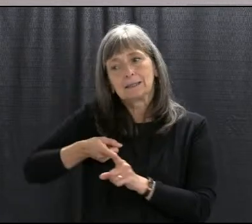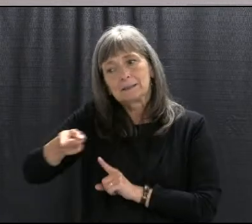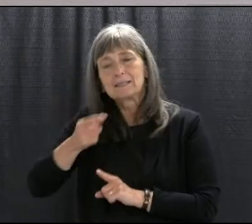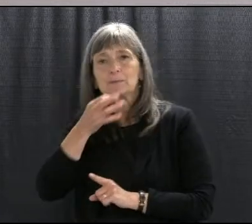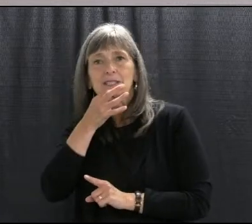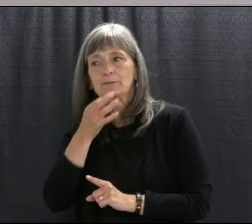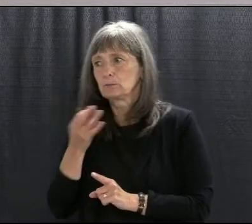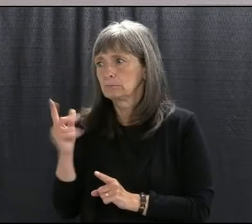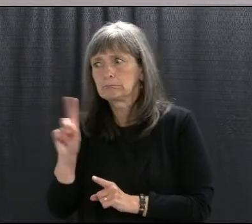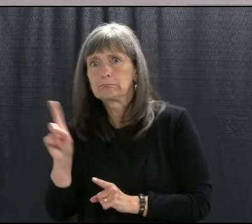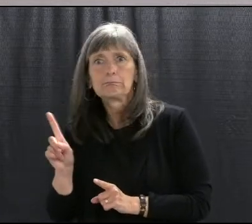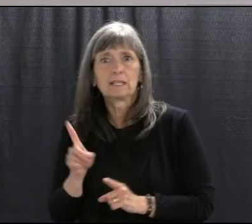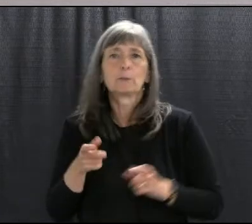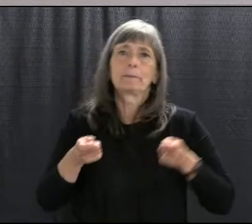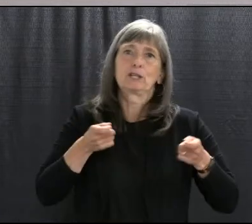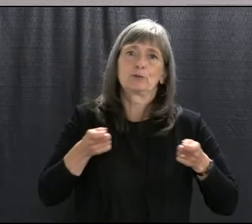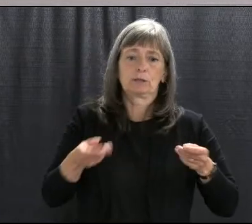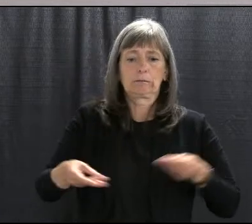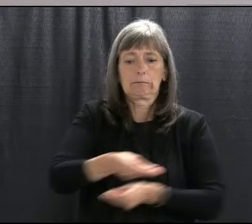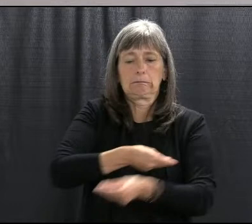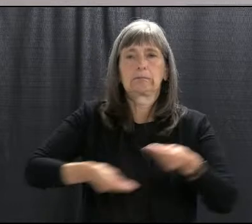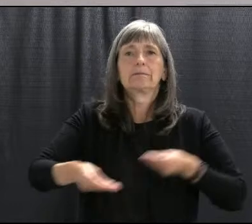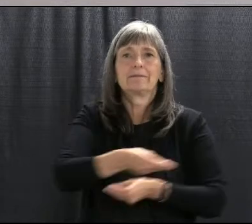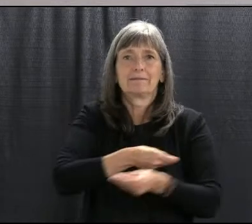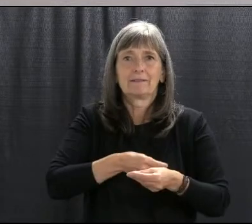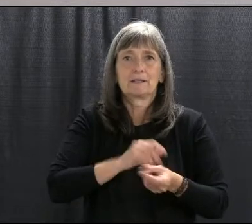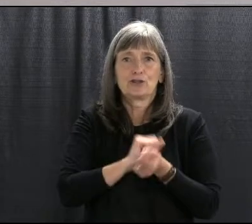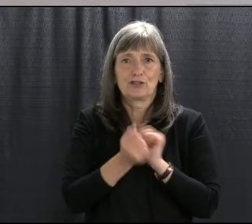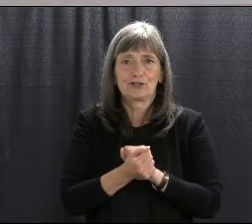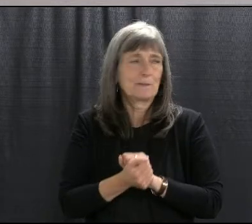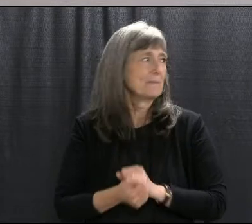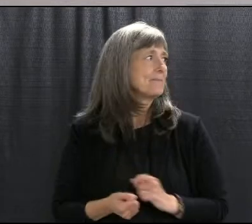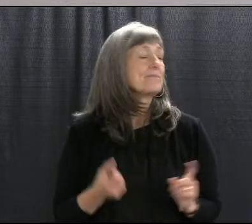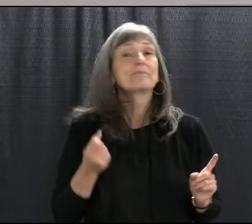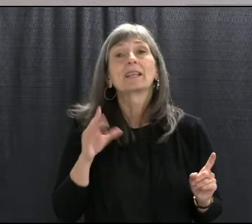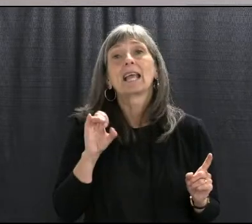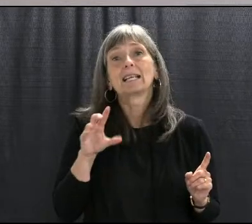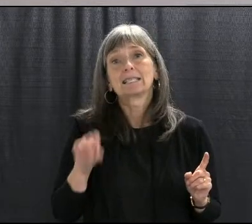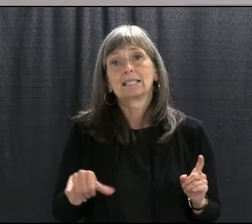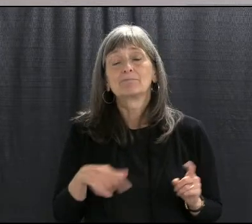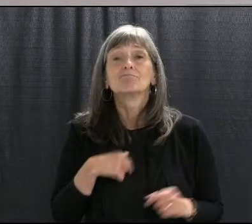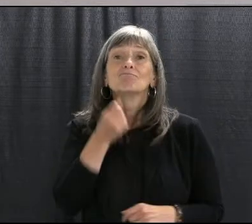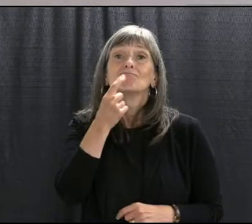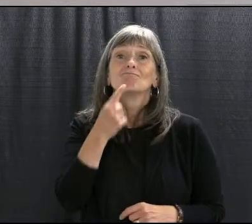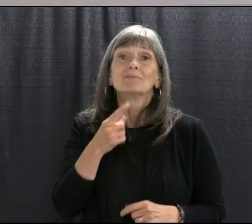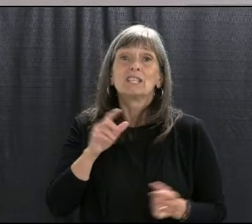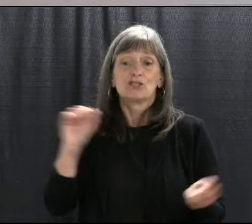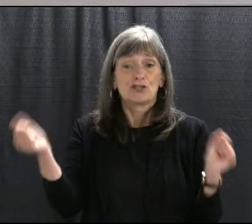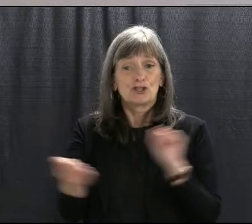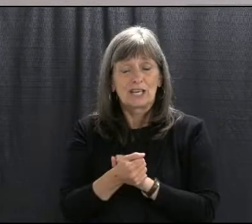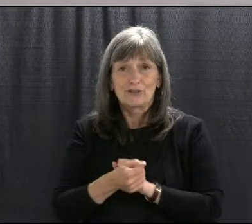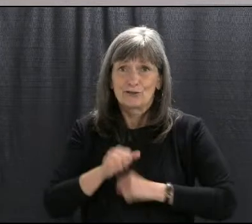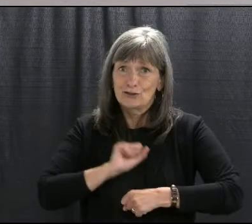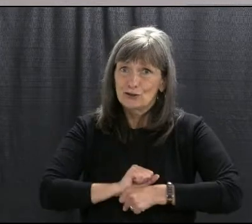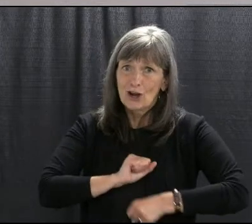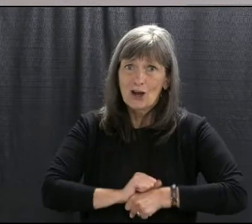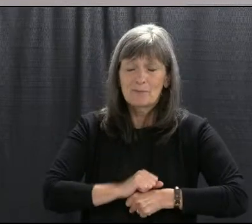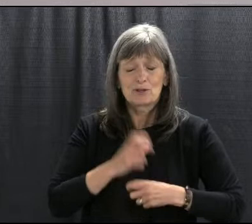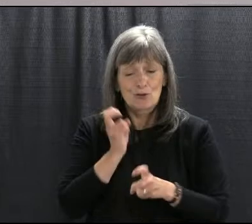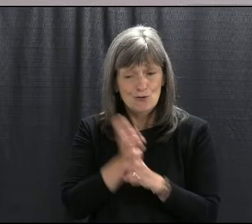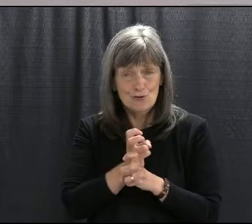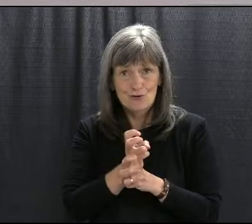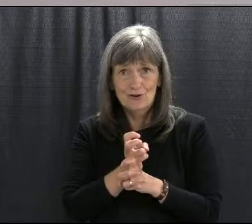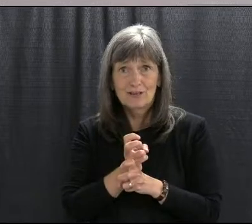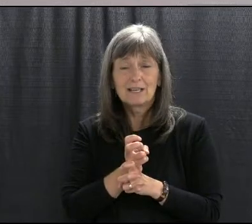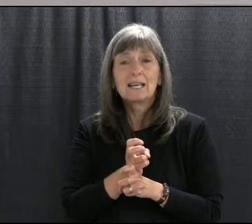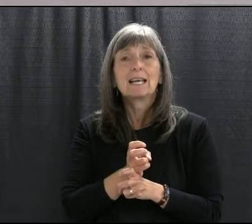You know, change is a job. It's hard, and it requires a skill set, and it requires expertise and capacity. And when we think